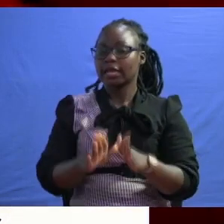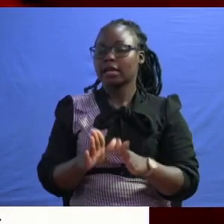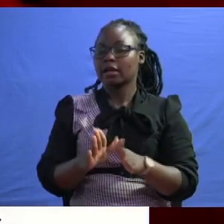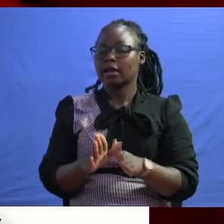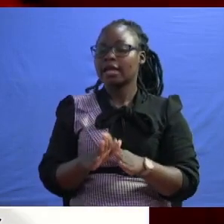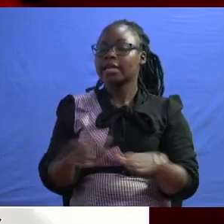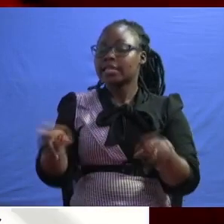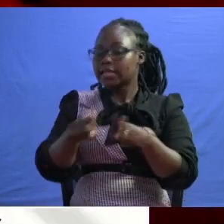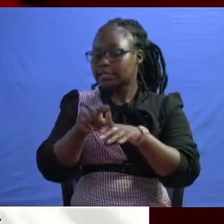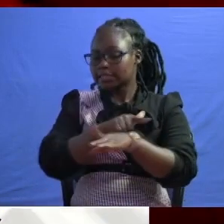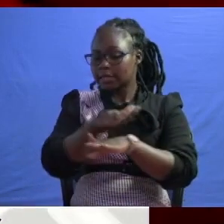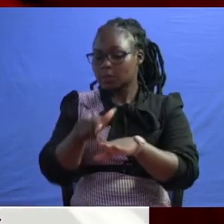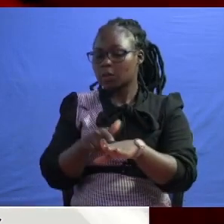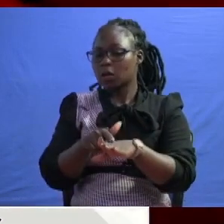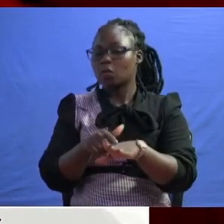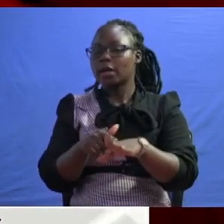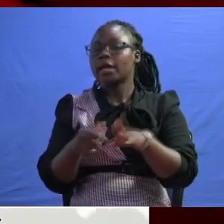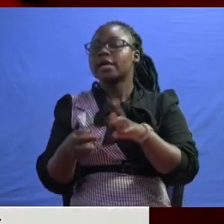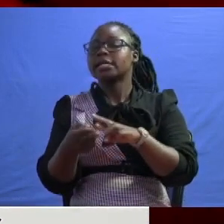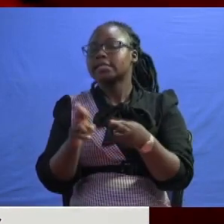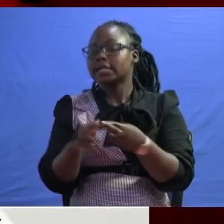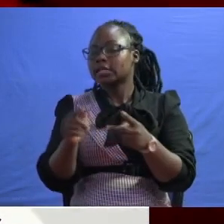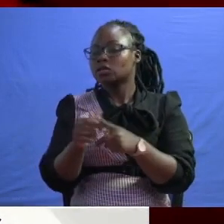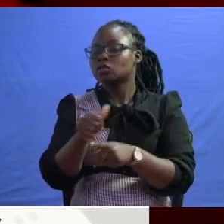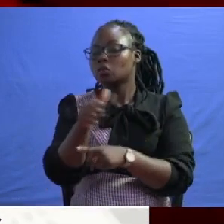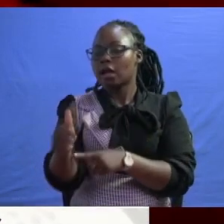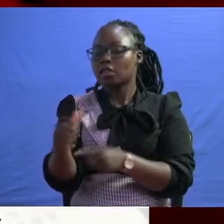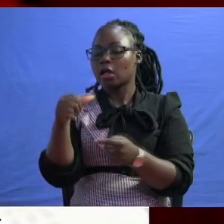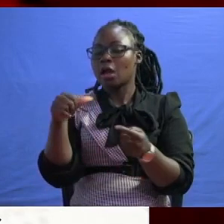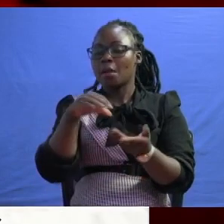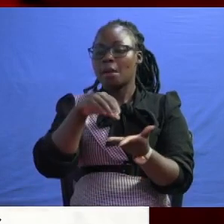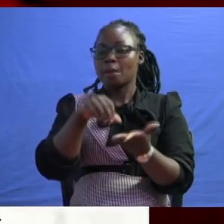certain hour in reference to any other issue other than this?